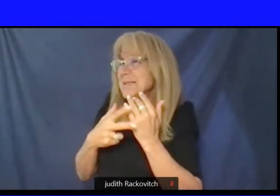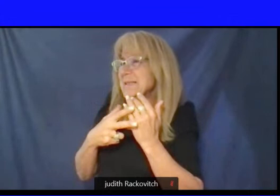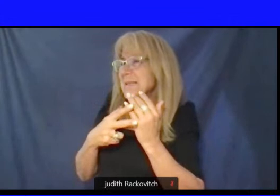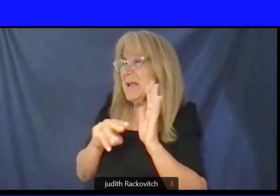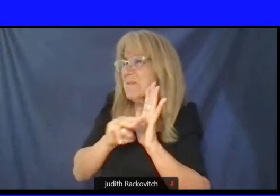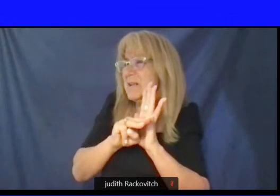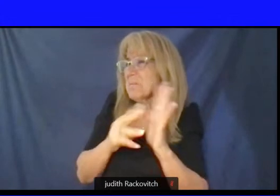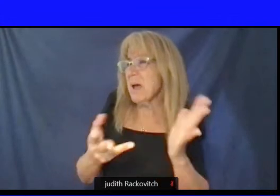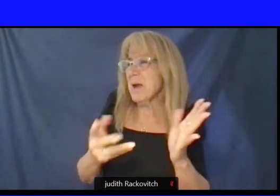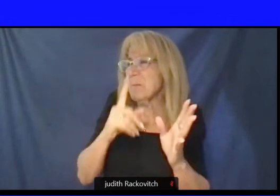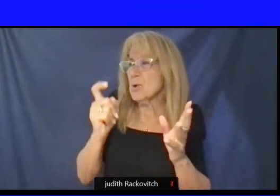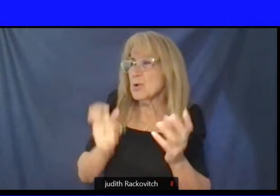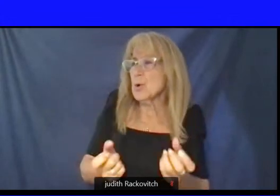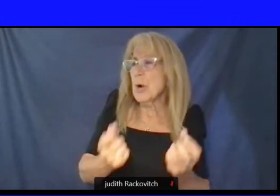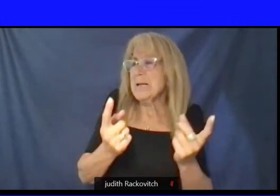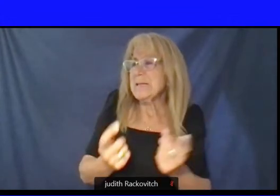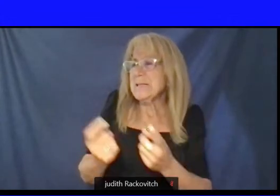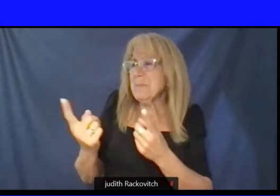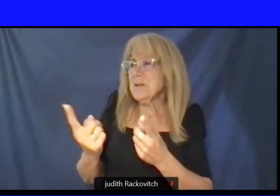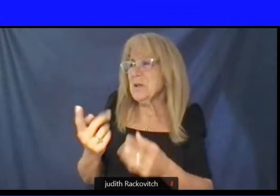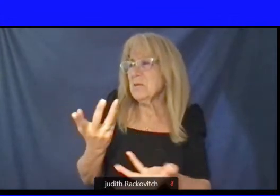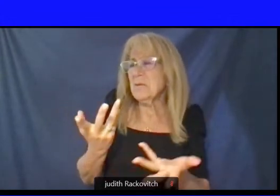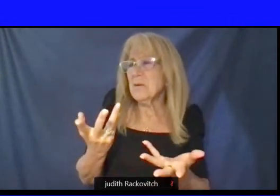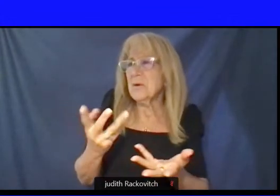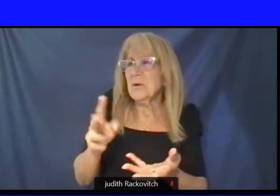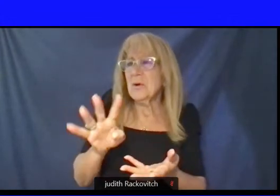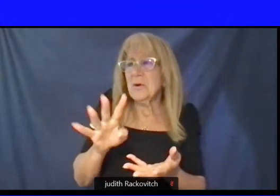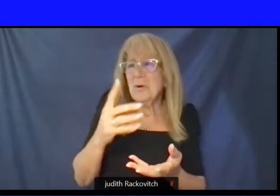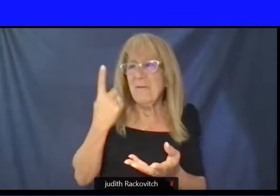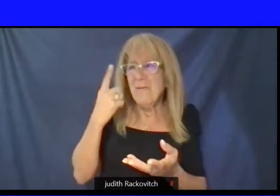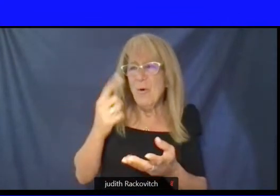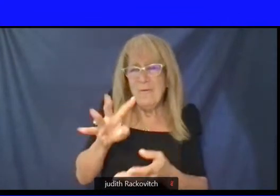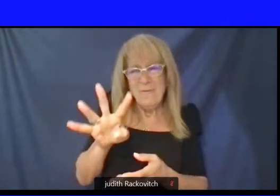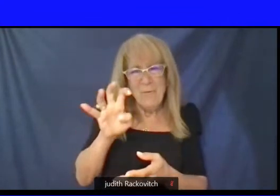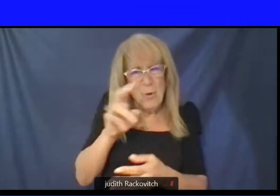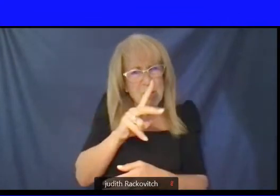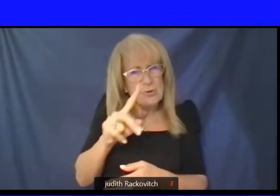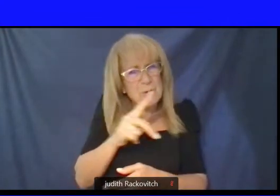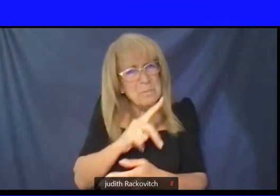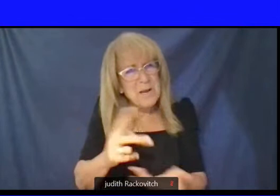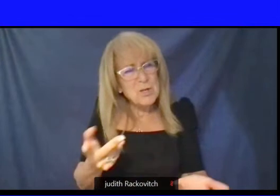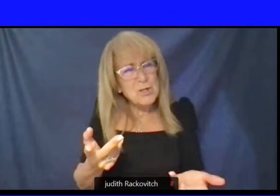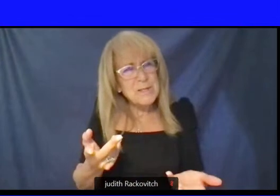And so they began with and found that they were saving an average of